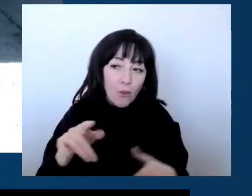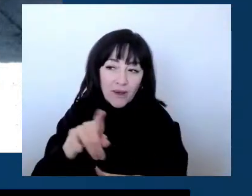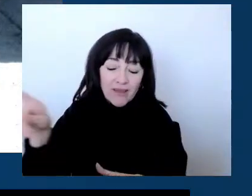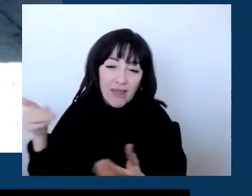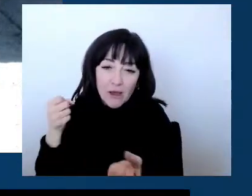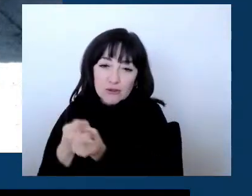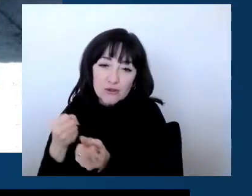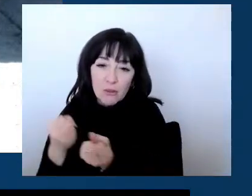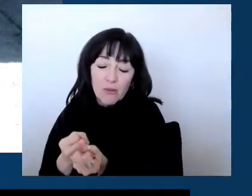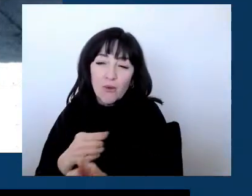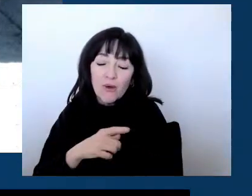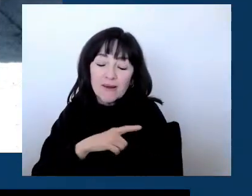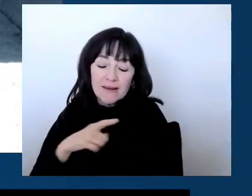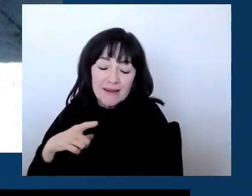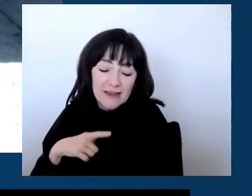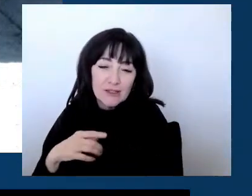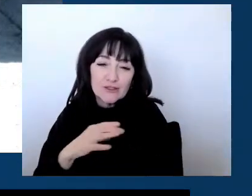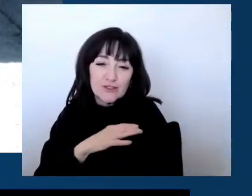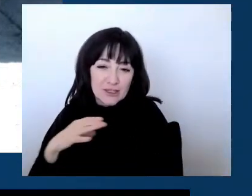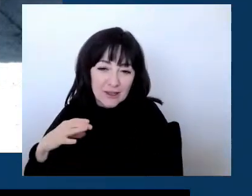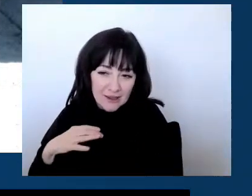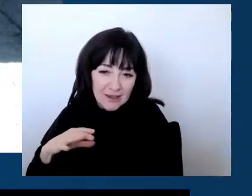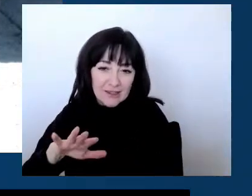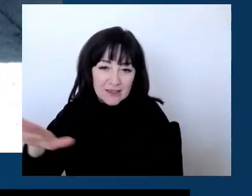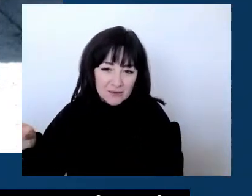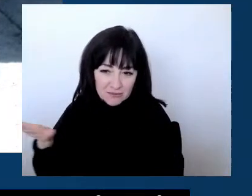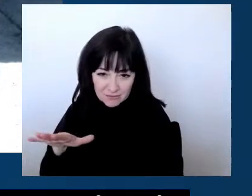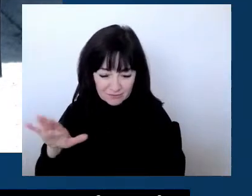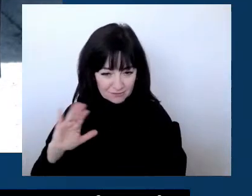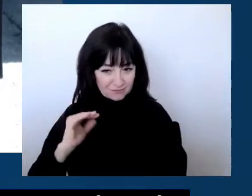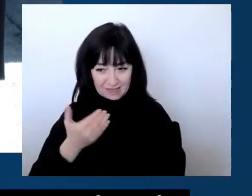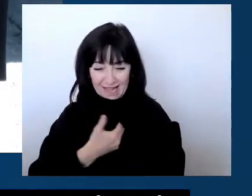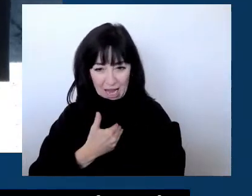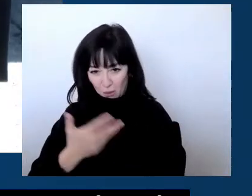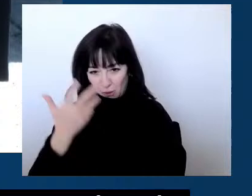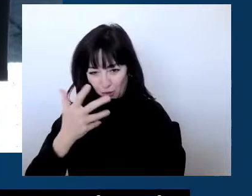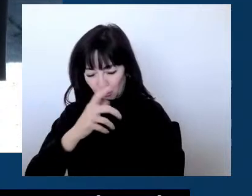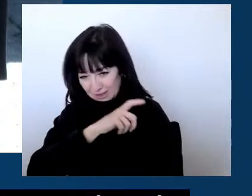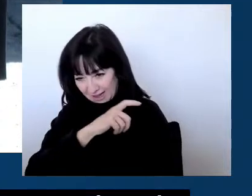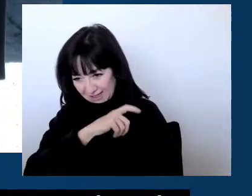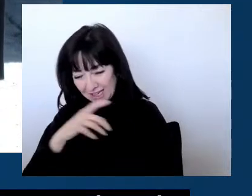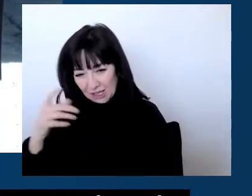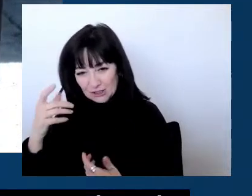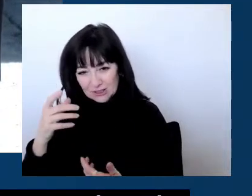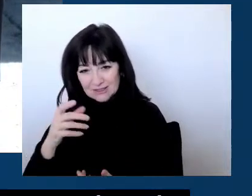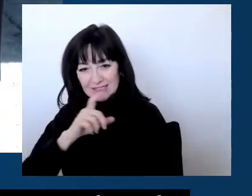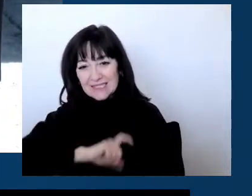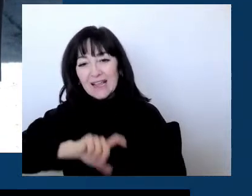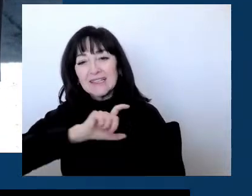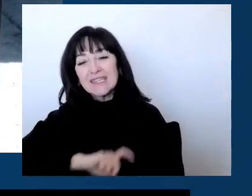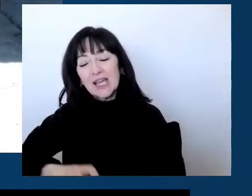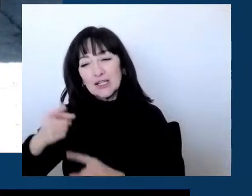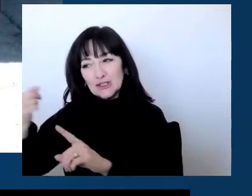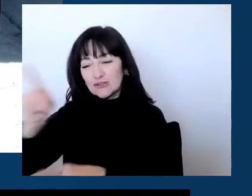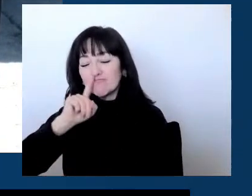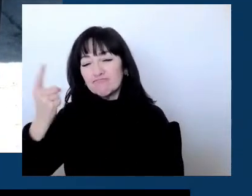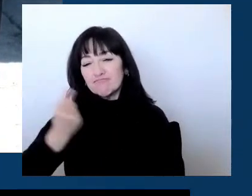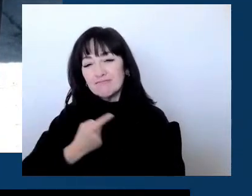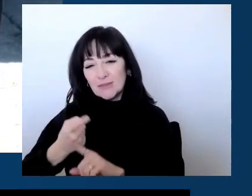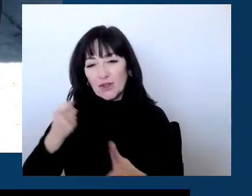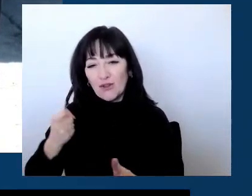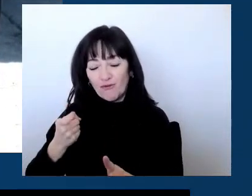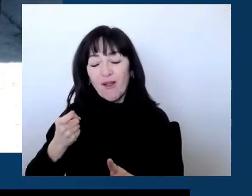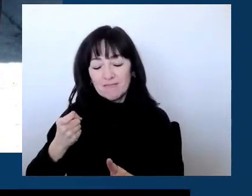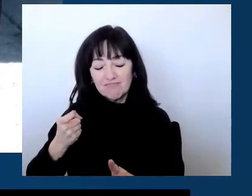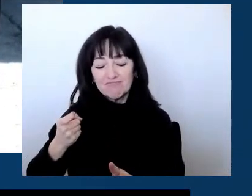small state with a delegation of only 3, they are the hardest working members of Congress in the entire country.